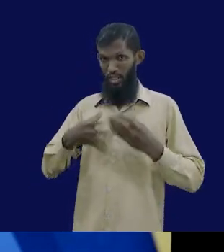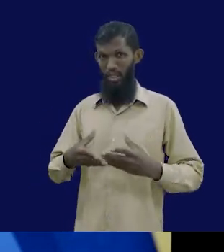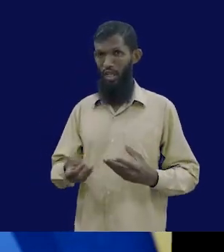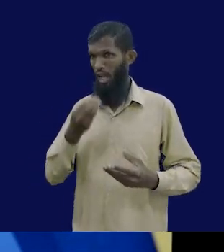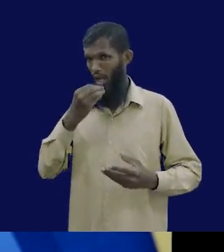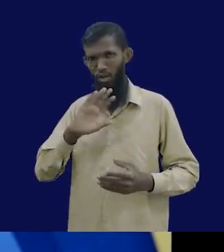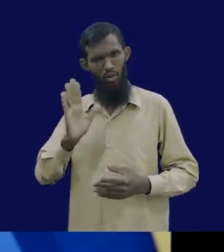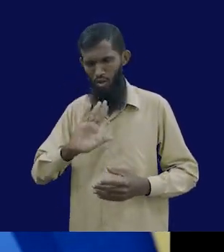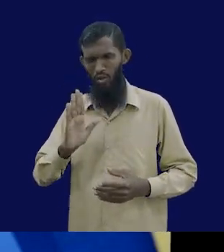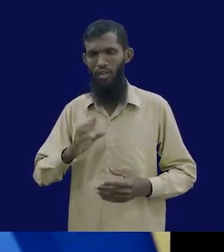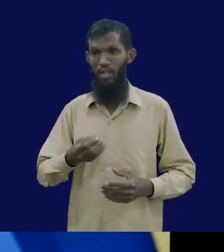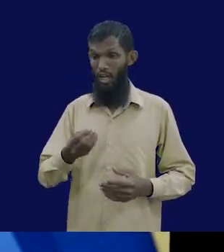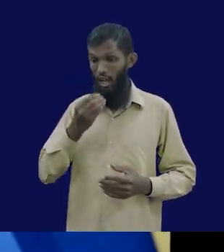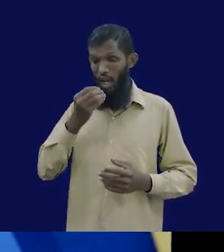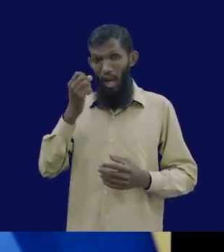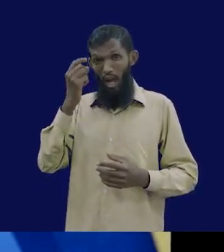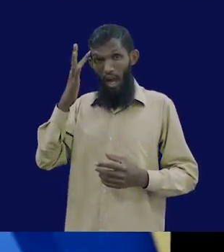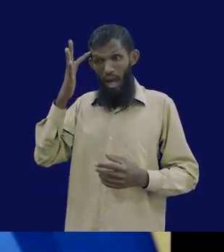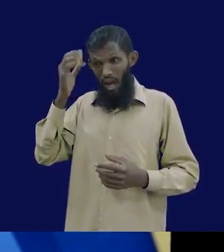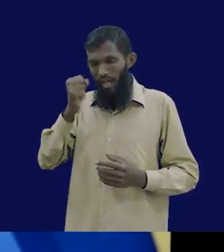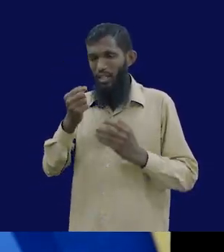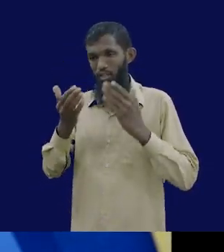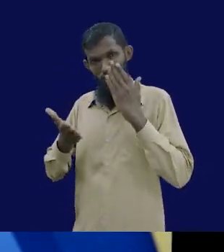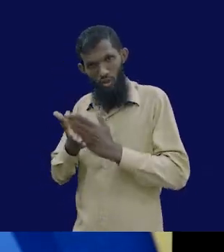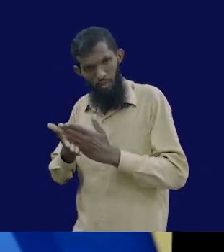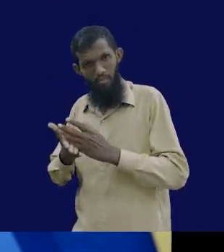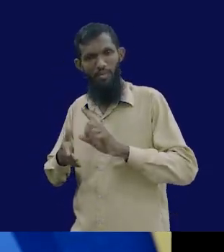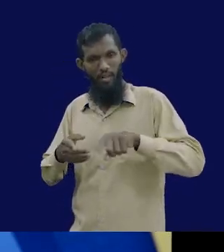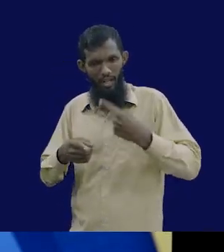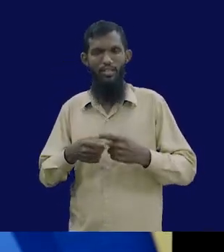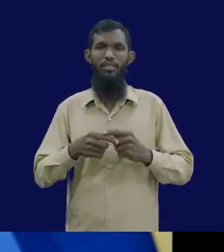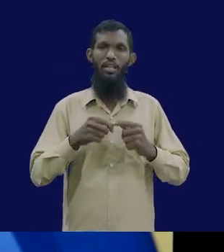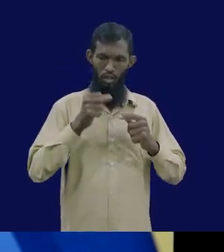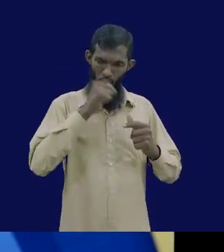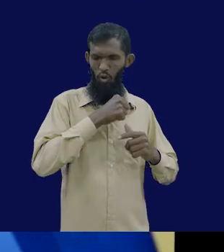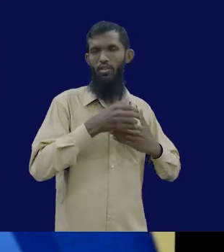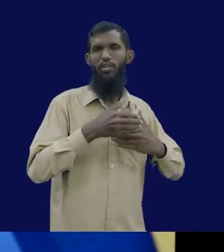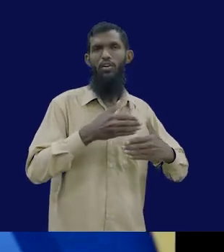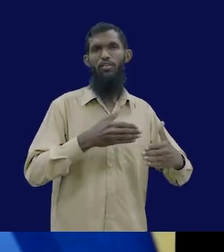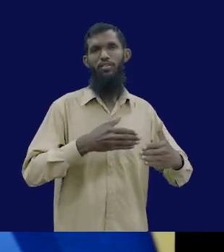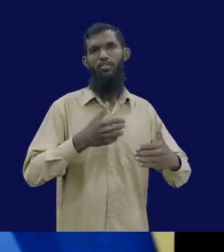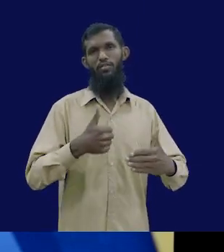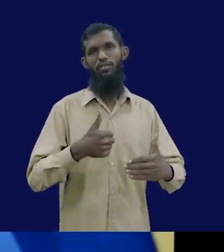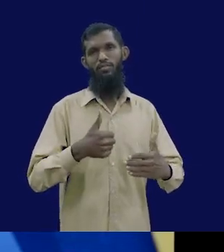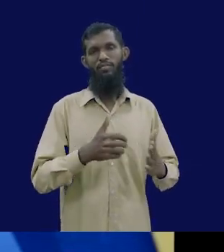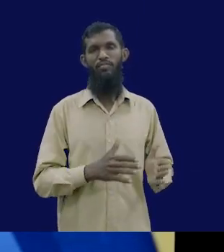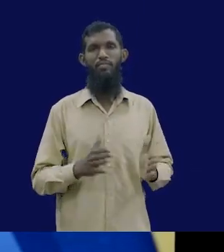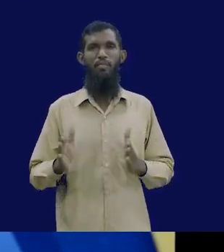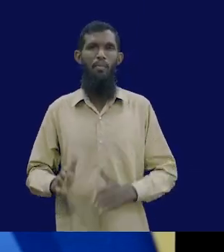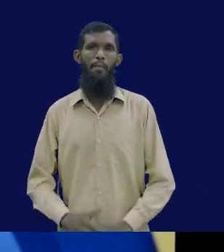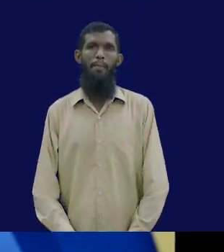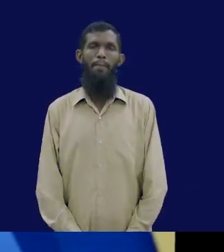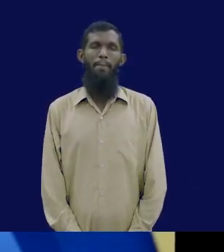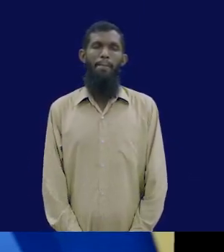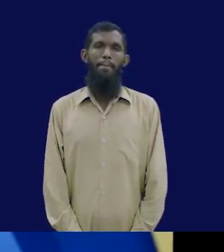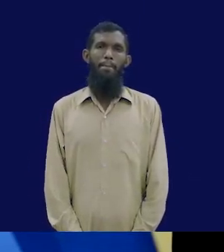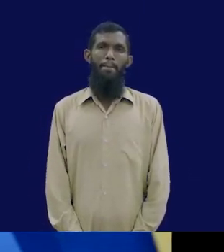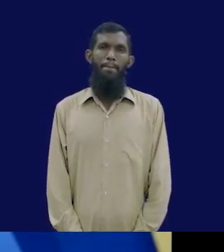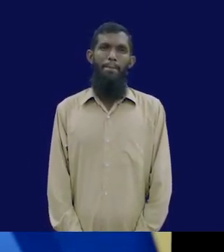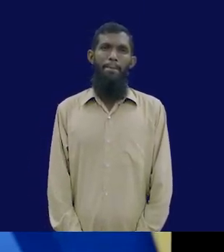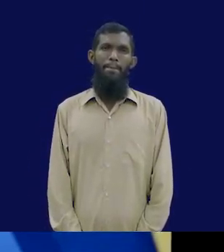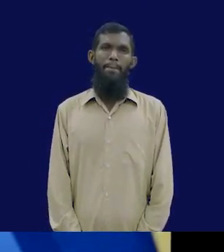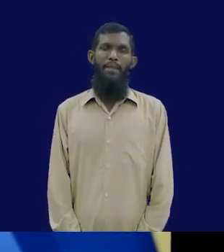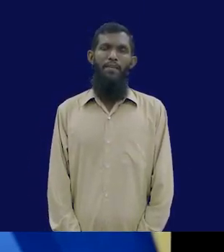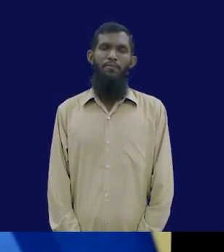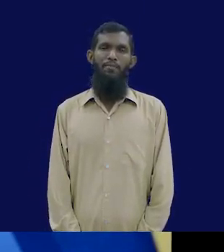fast is invalid and continue eating, meaning he should stop and continue observing his fast.